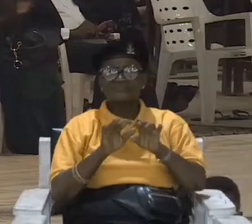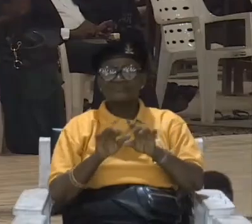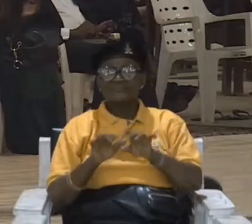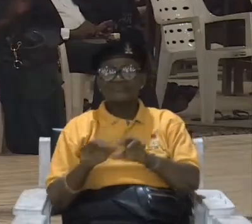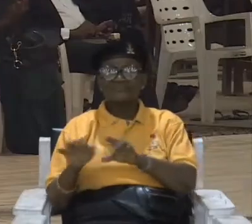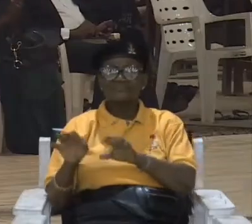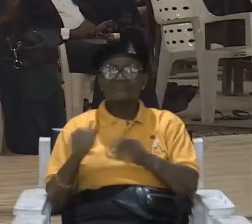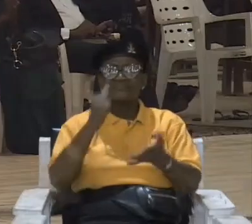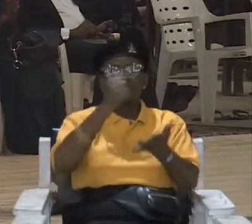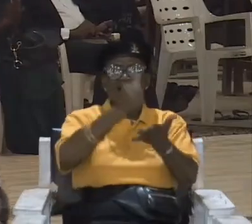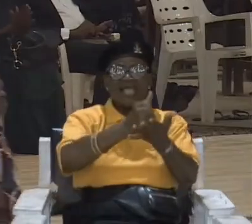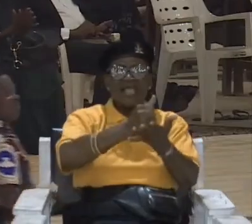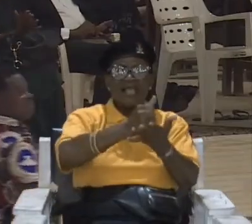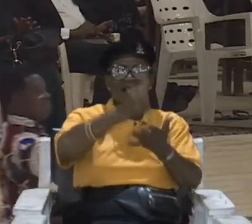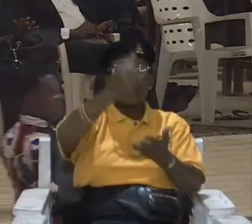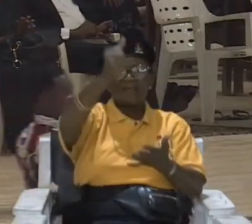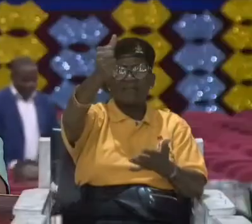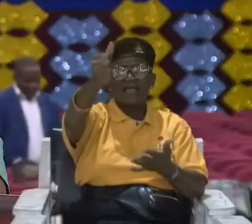Amen.